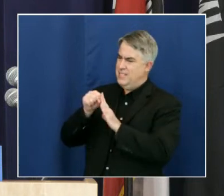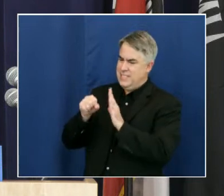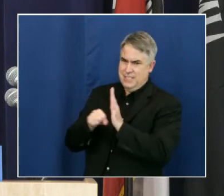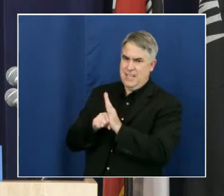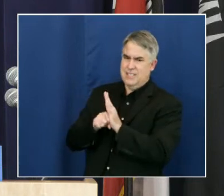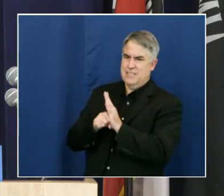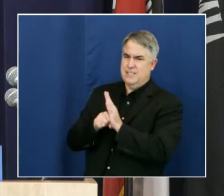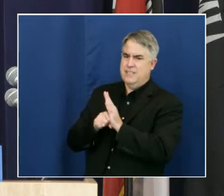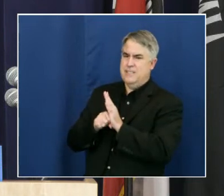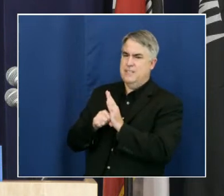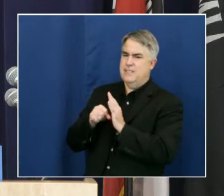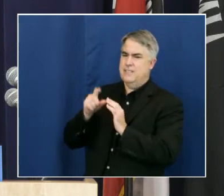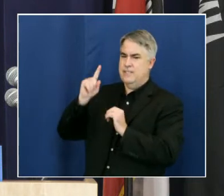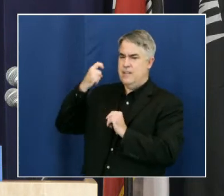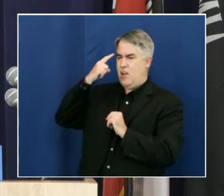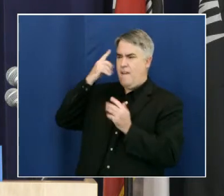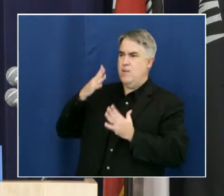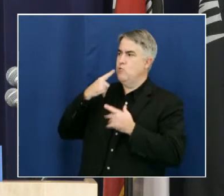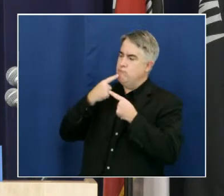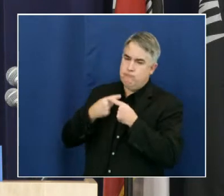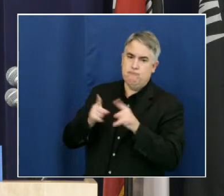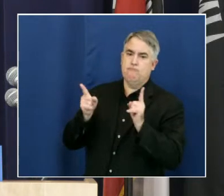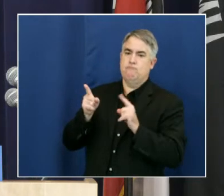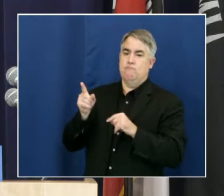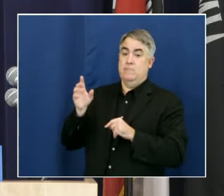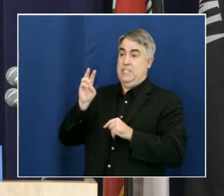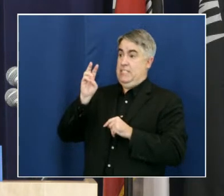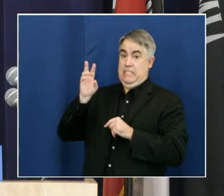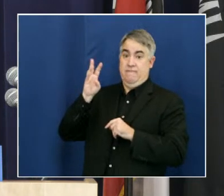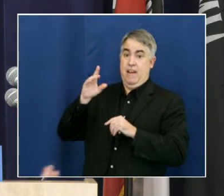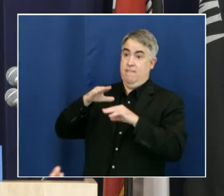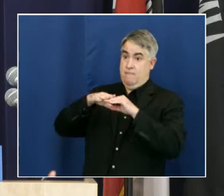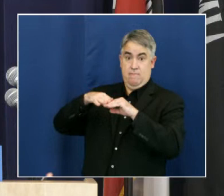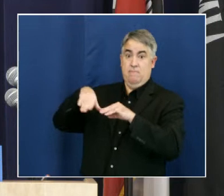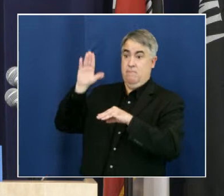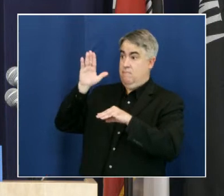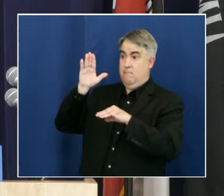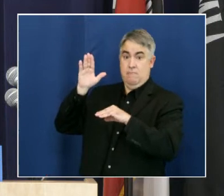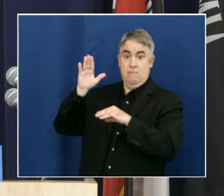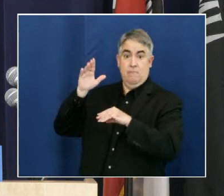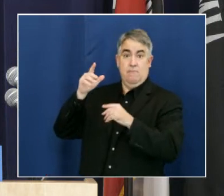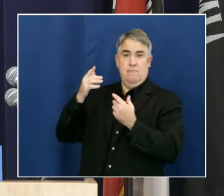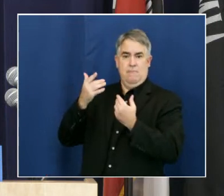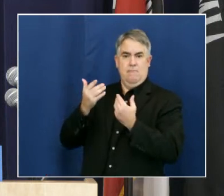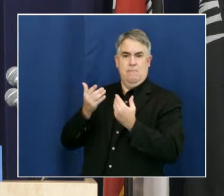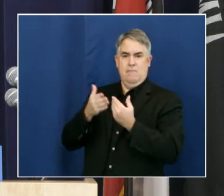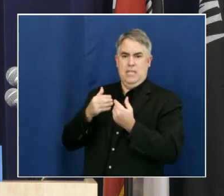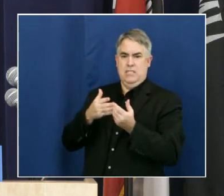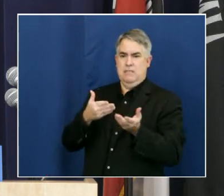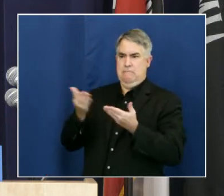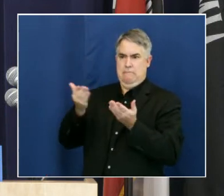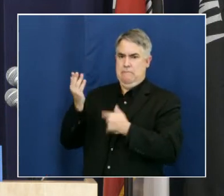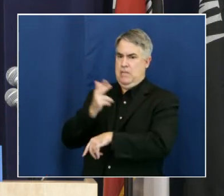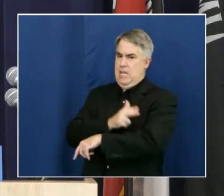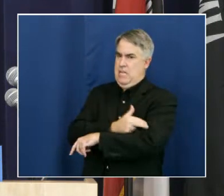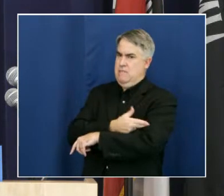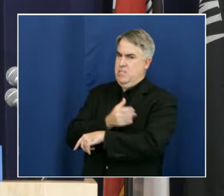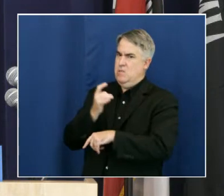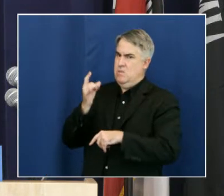he mentioned that those 65 and older are those that are most likely to be hospitalized. So will we be reconsidering